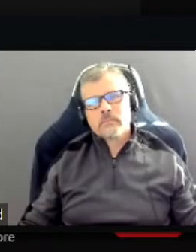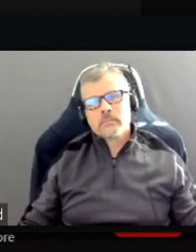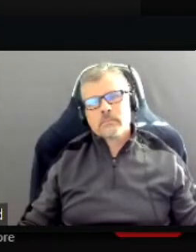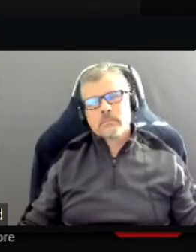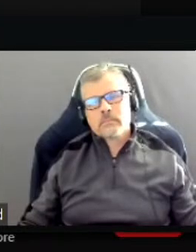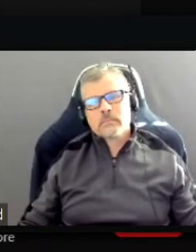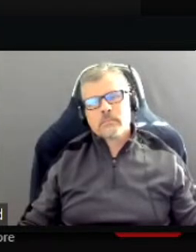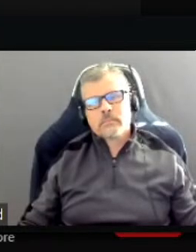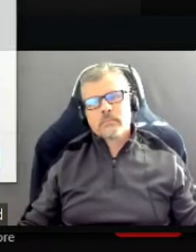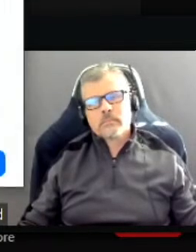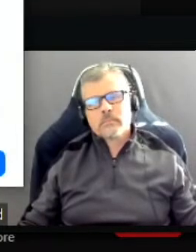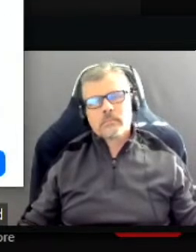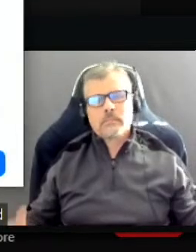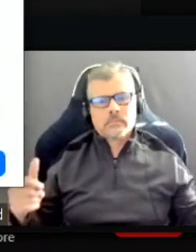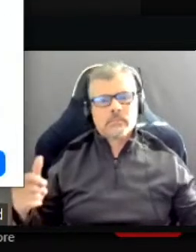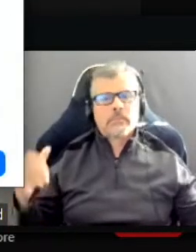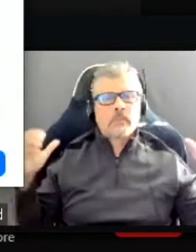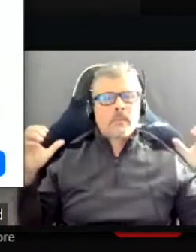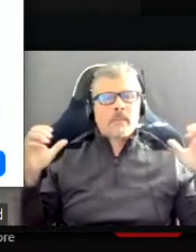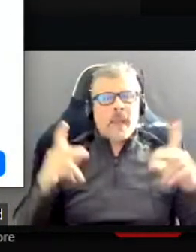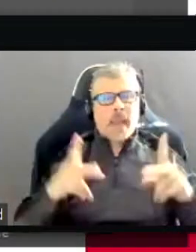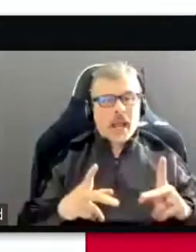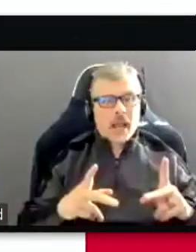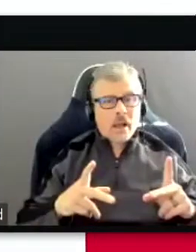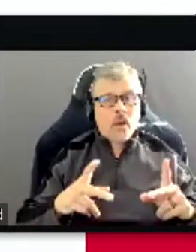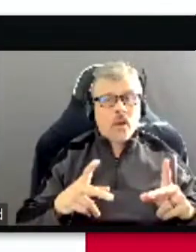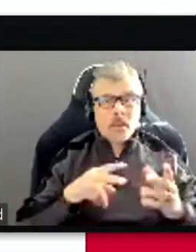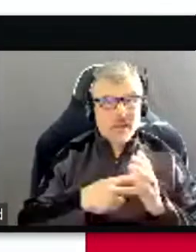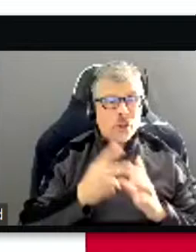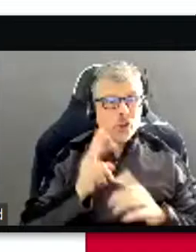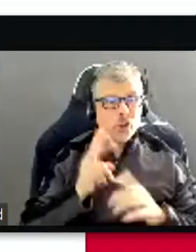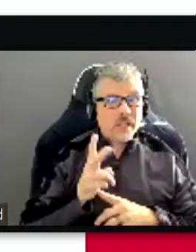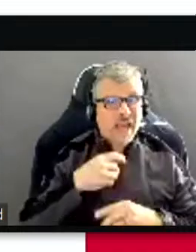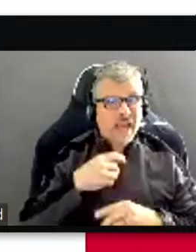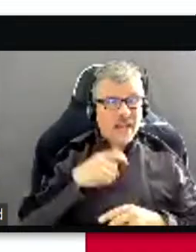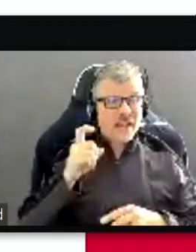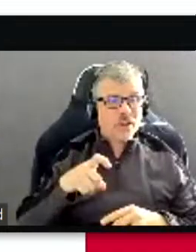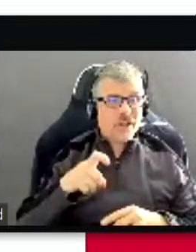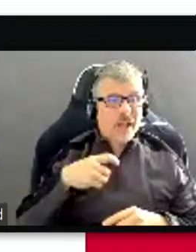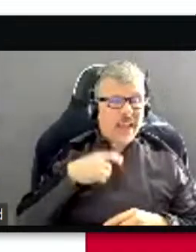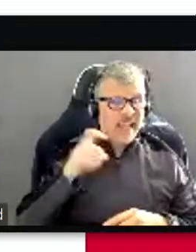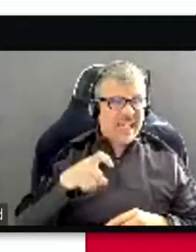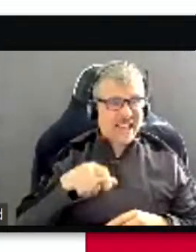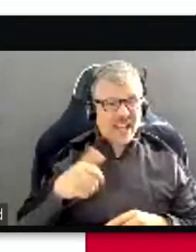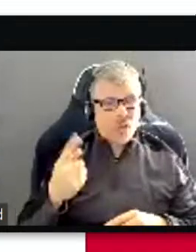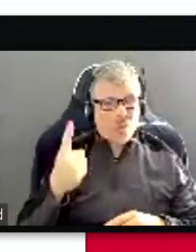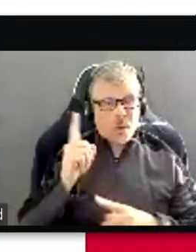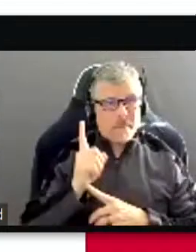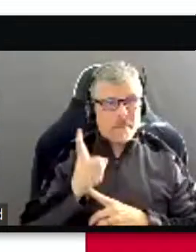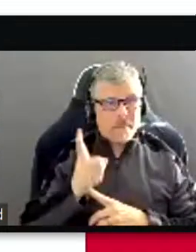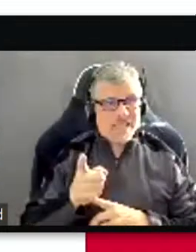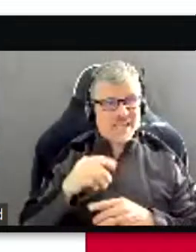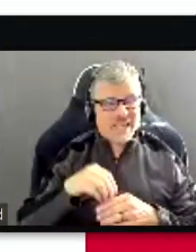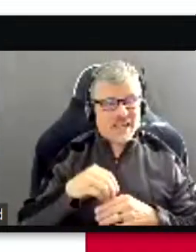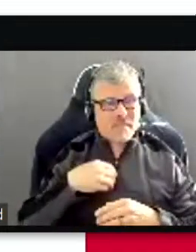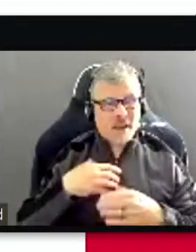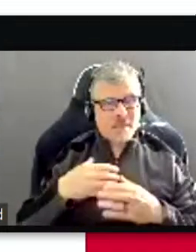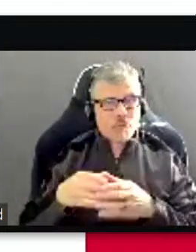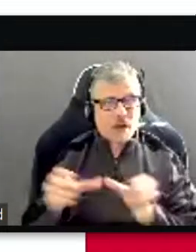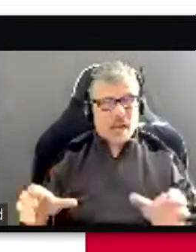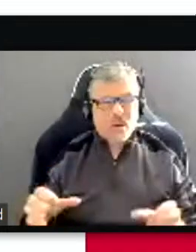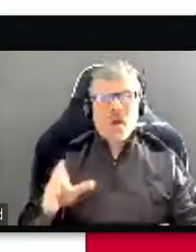We're back. You mean I had 2 more minutes? I could have used another minute in my breakout room. Well, we're going to be back in